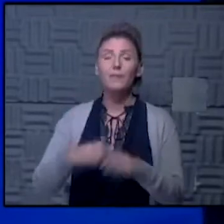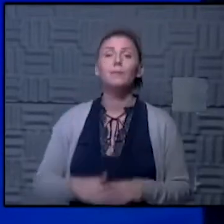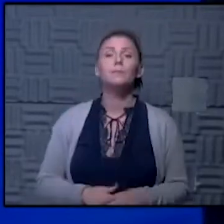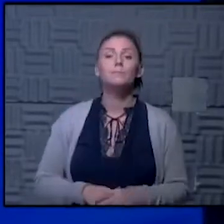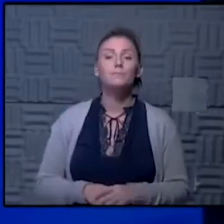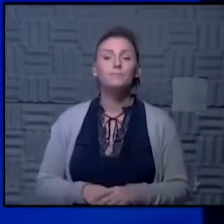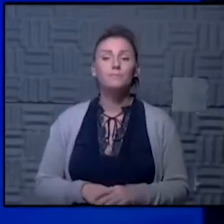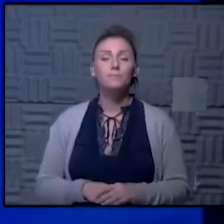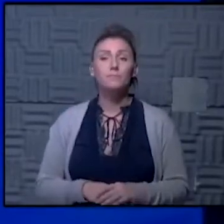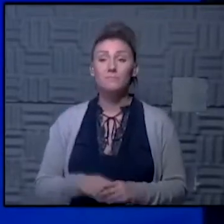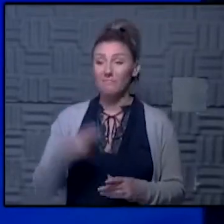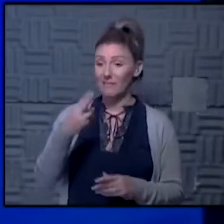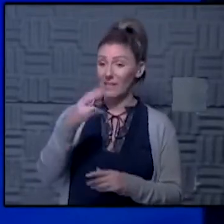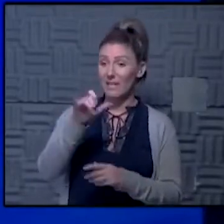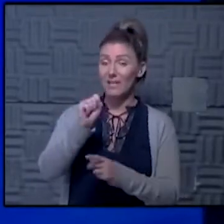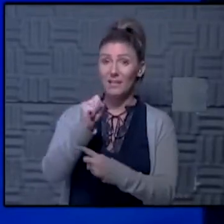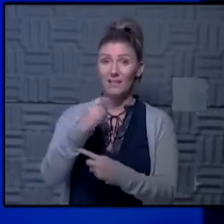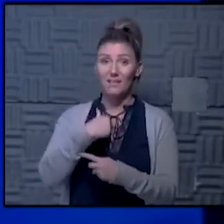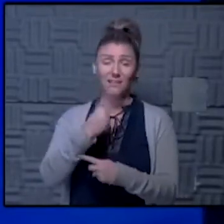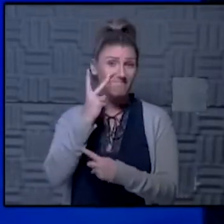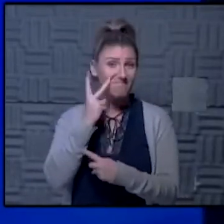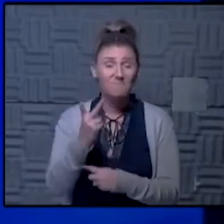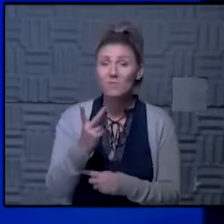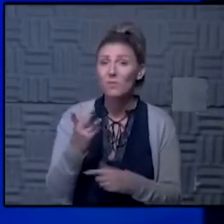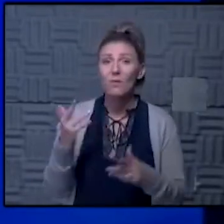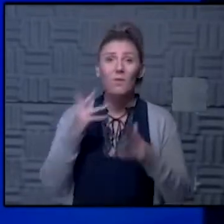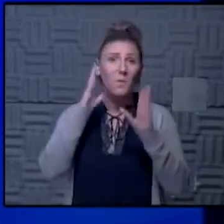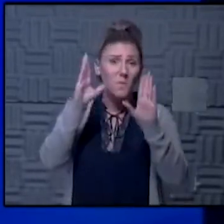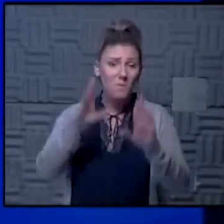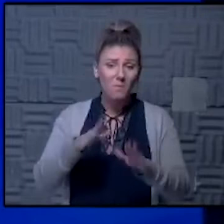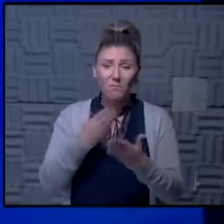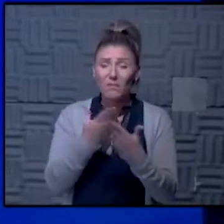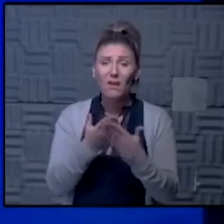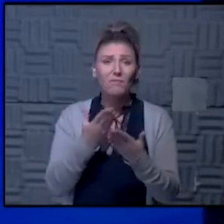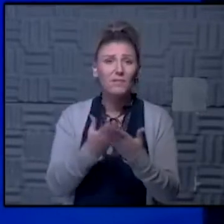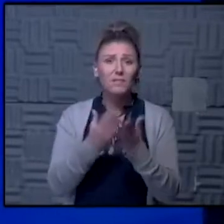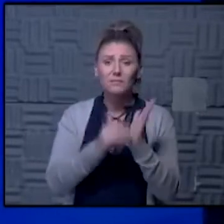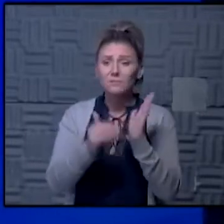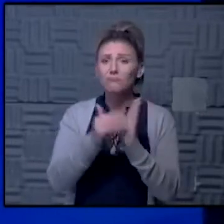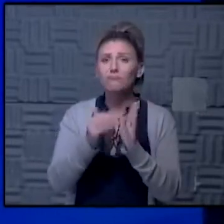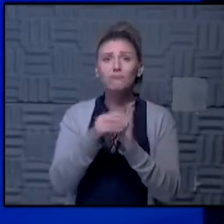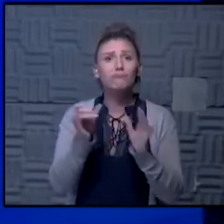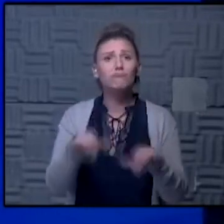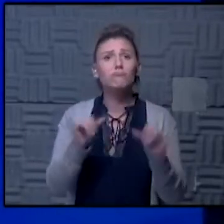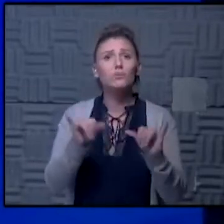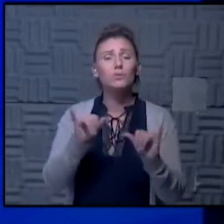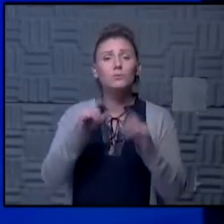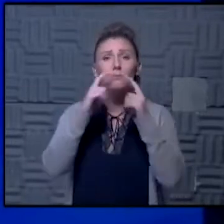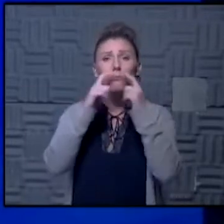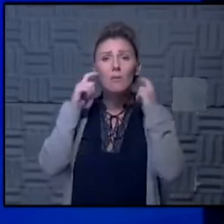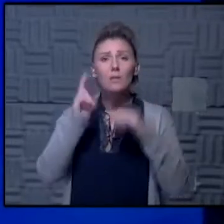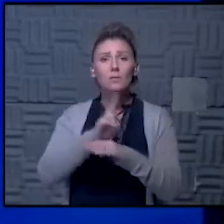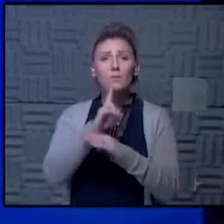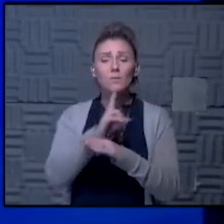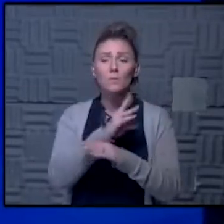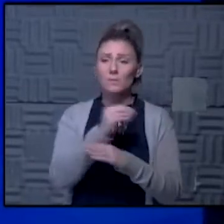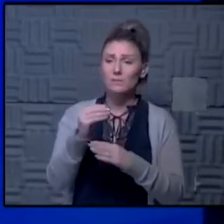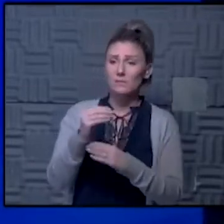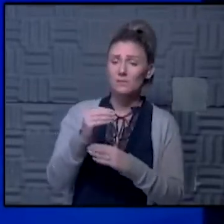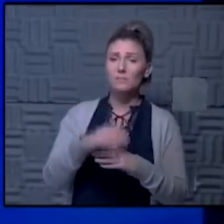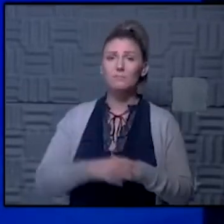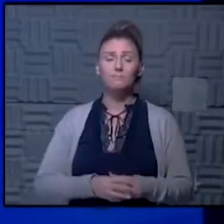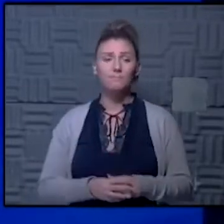And I will say in Hays, I saw great evidence of routine mask wearing in the community. In Great